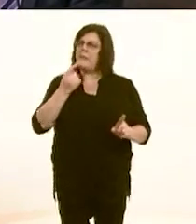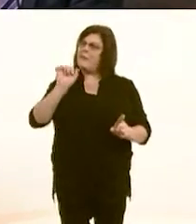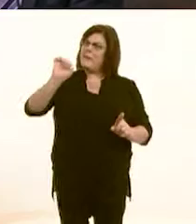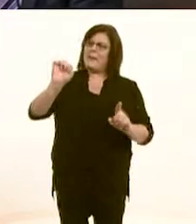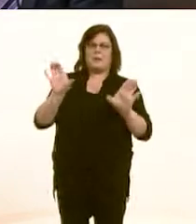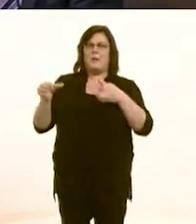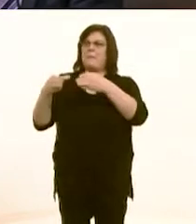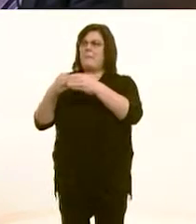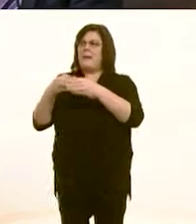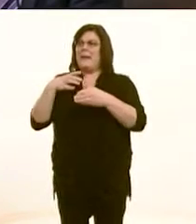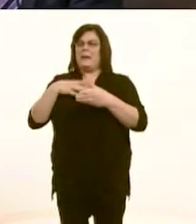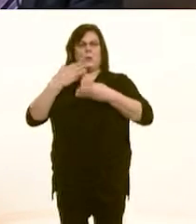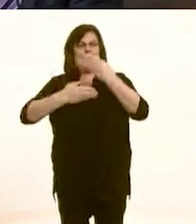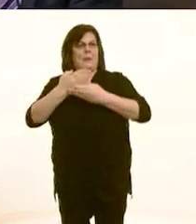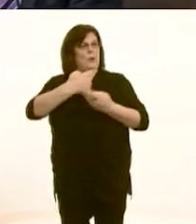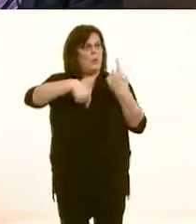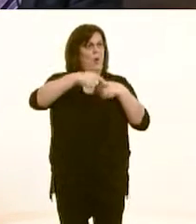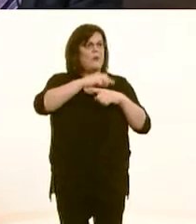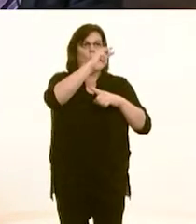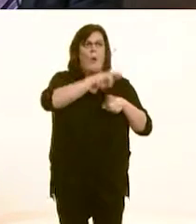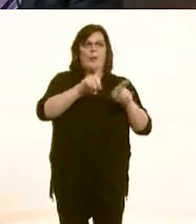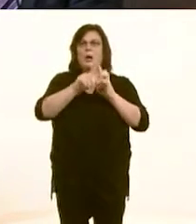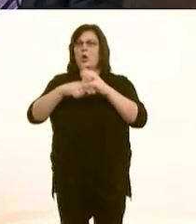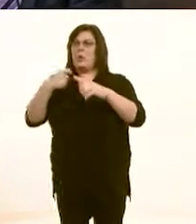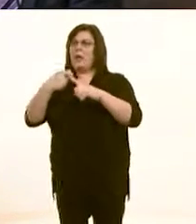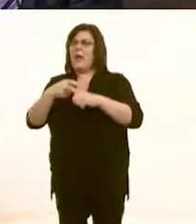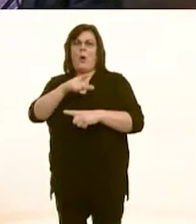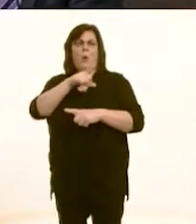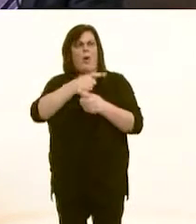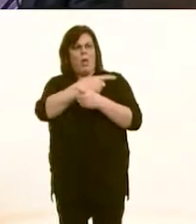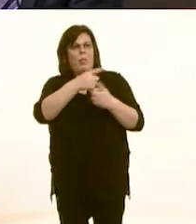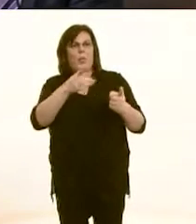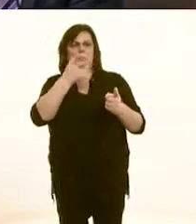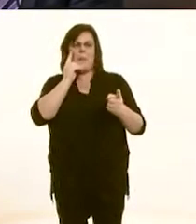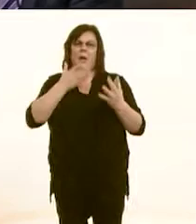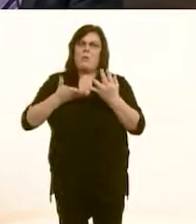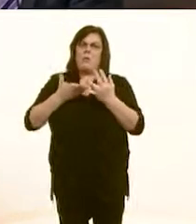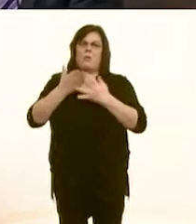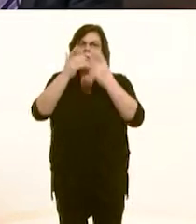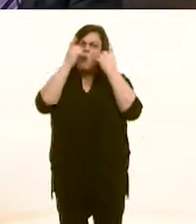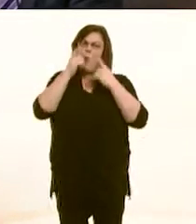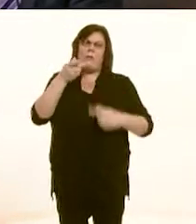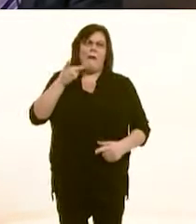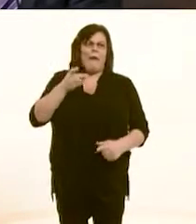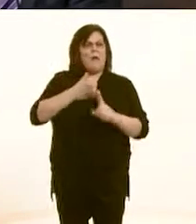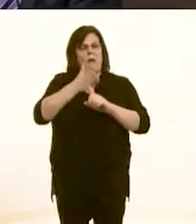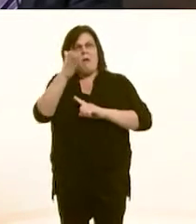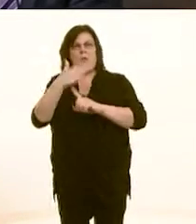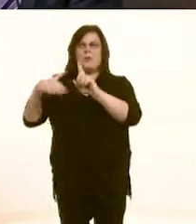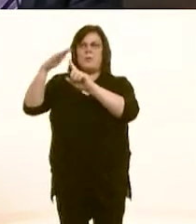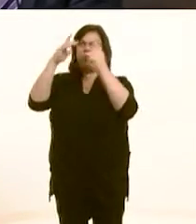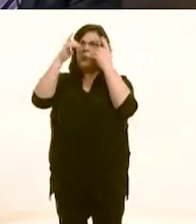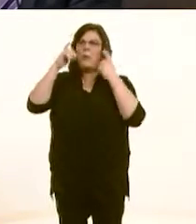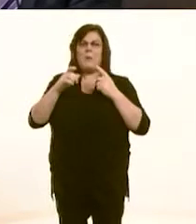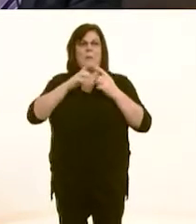people of Wales and the people of Britain why it is that they now want to put those people through even more pain by appealing to the Supreme Court